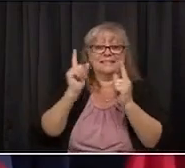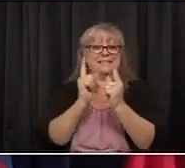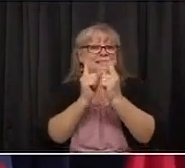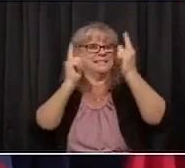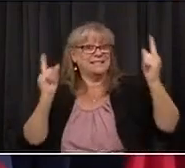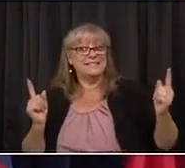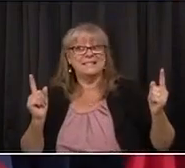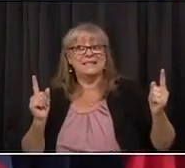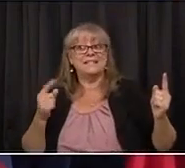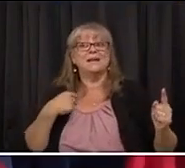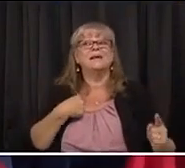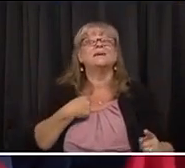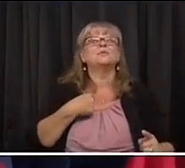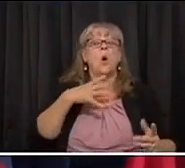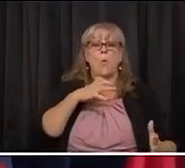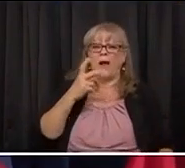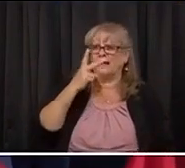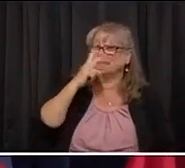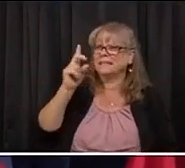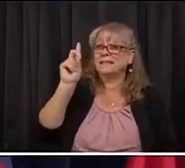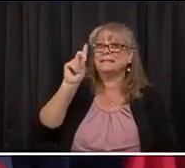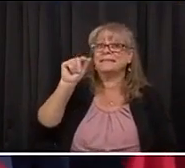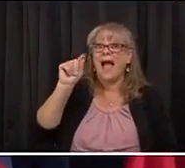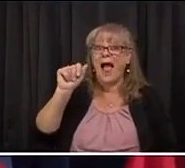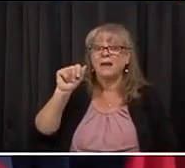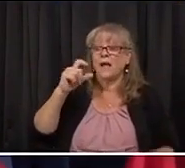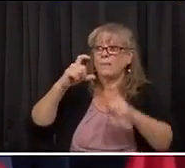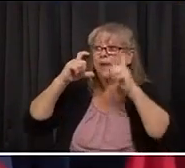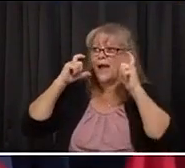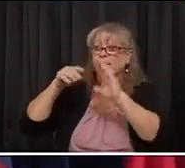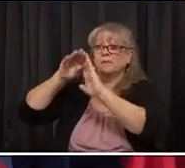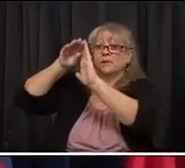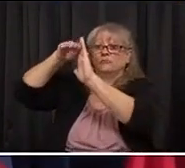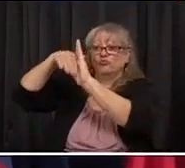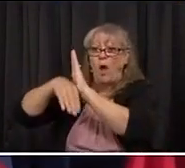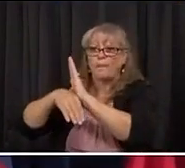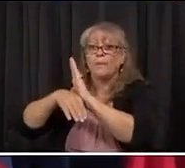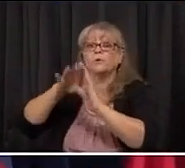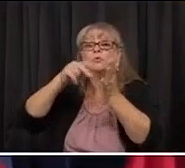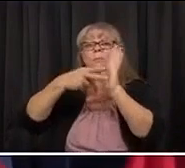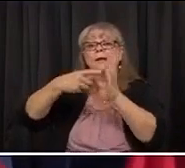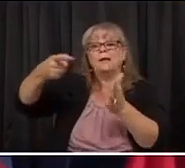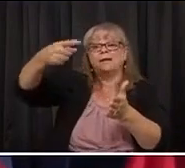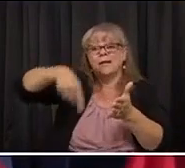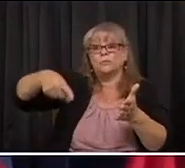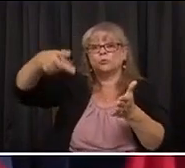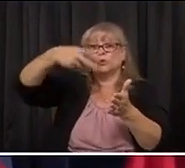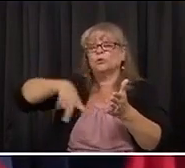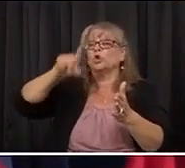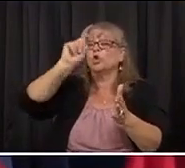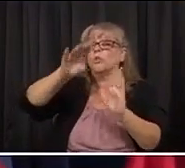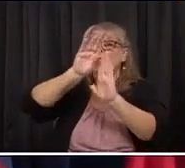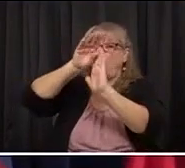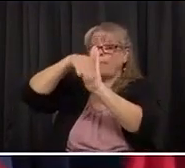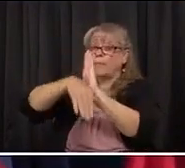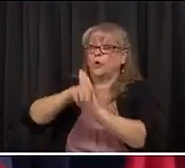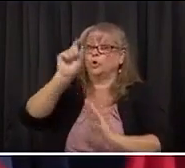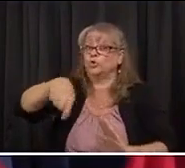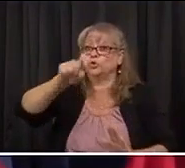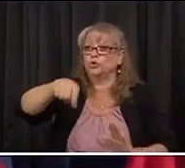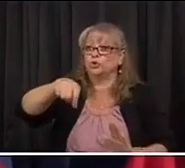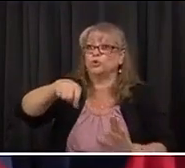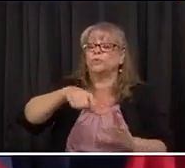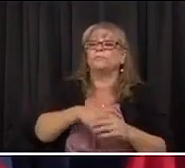wearing probably in the next week to two. I think Jesse asked a very good question. Because of the